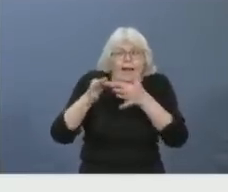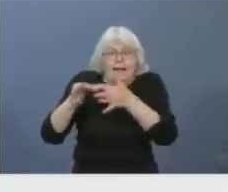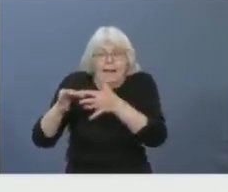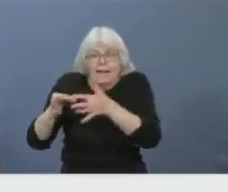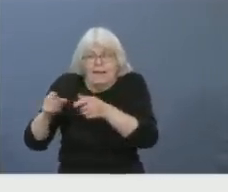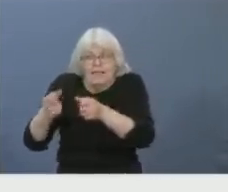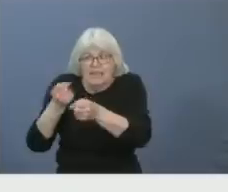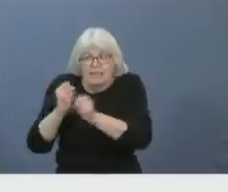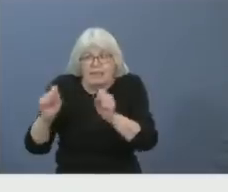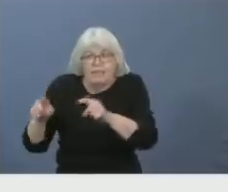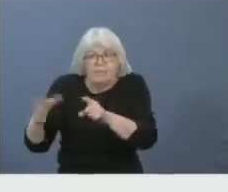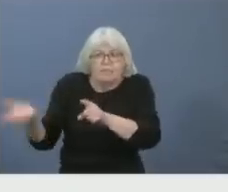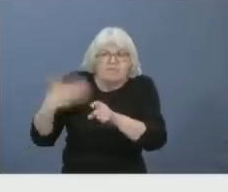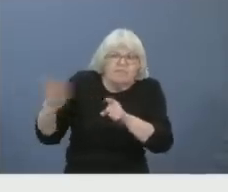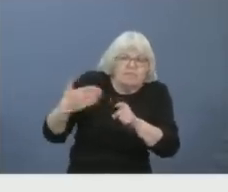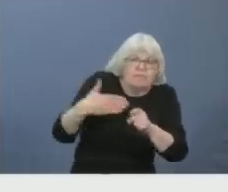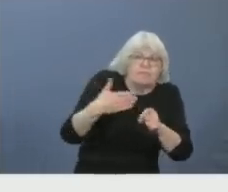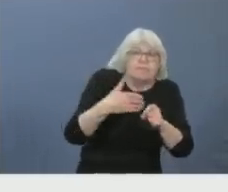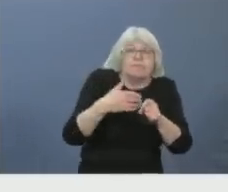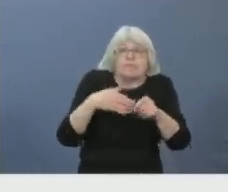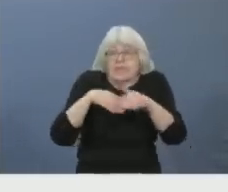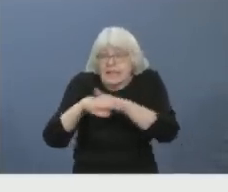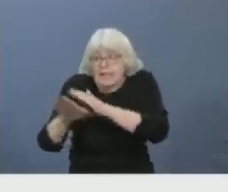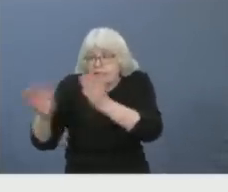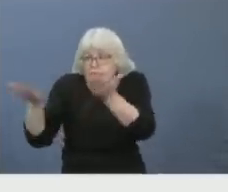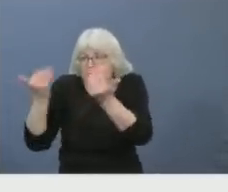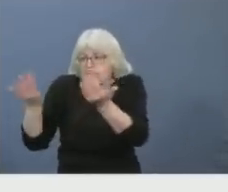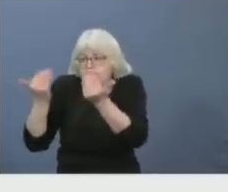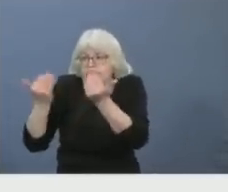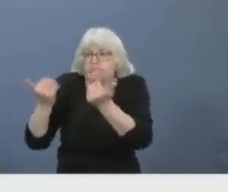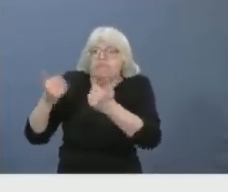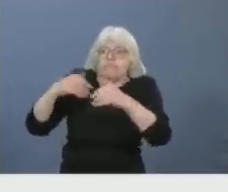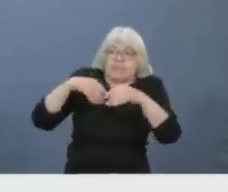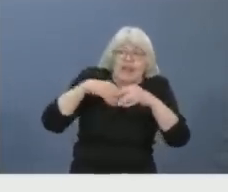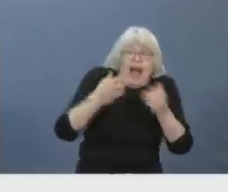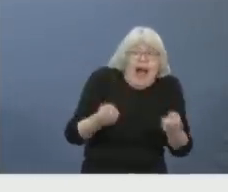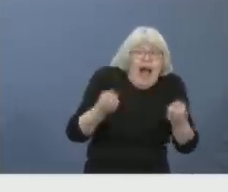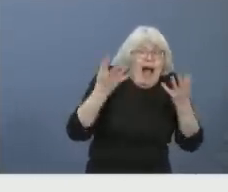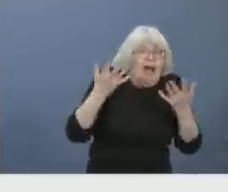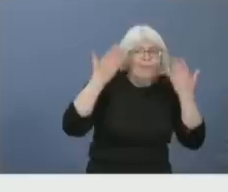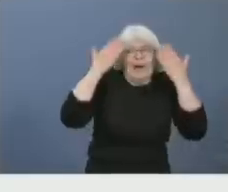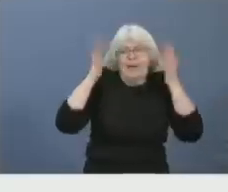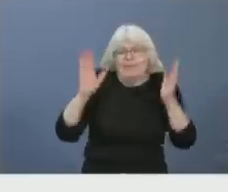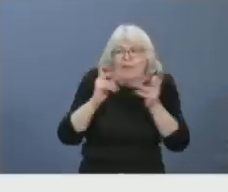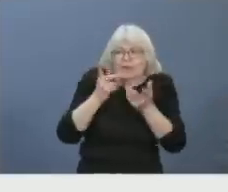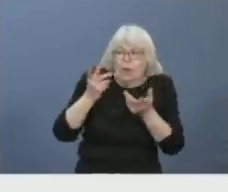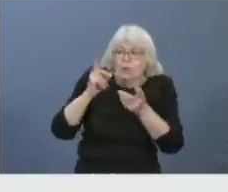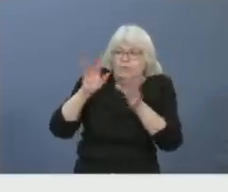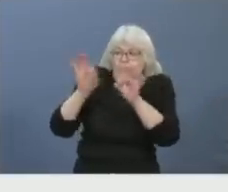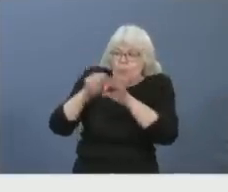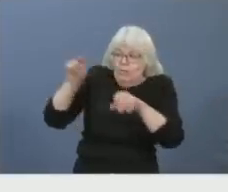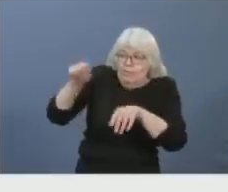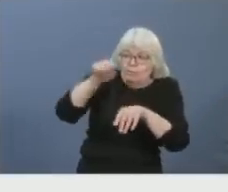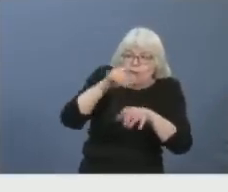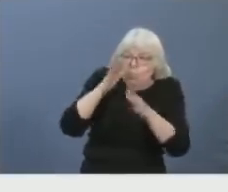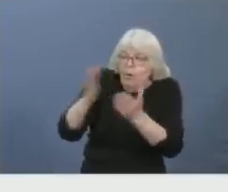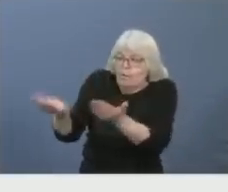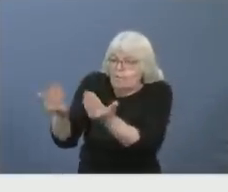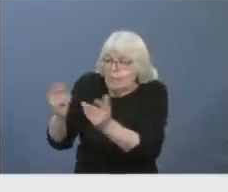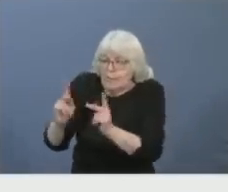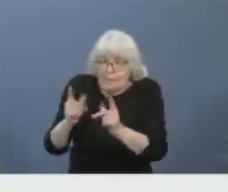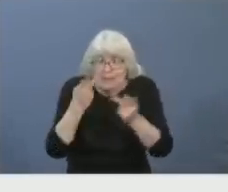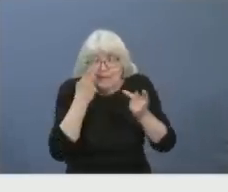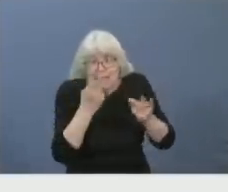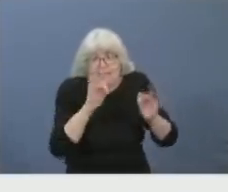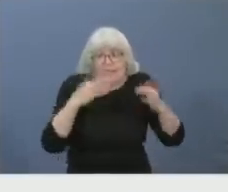get their pets. But I don't have a number for you, Pat, but I can tell you that this has been a really critical